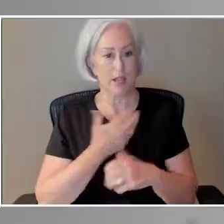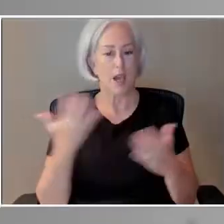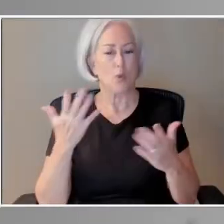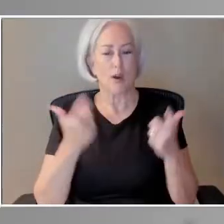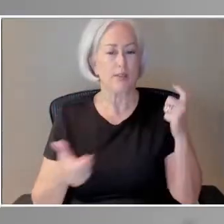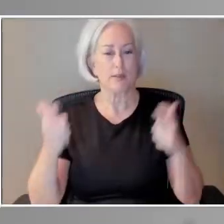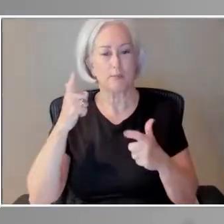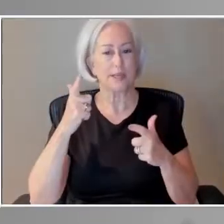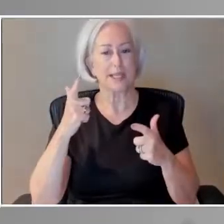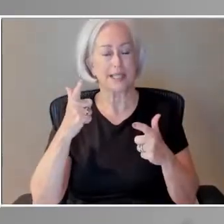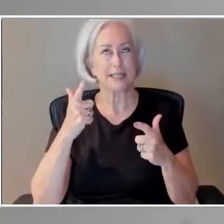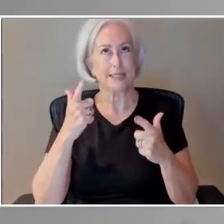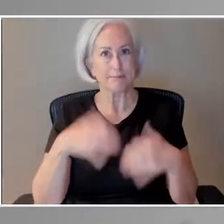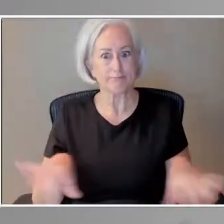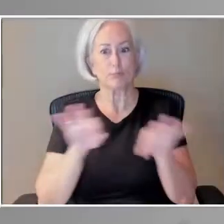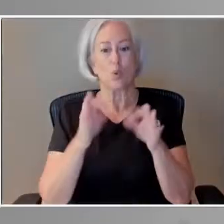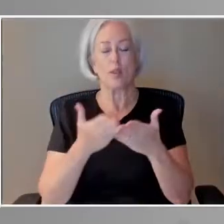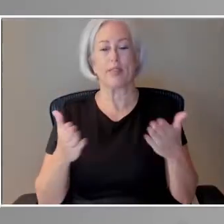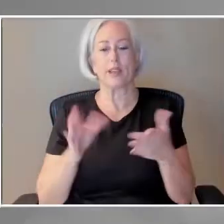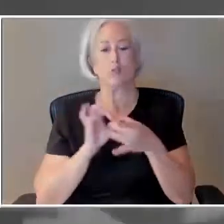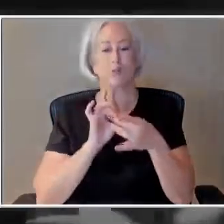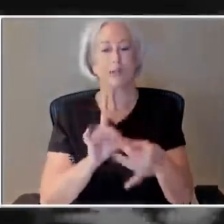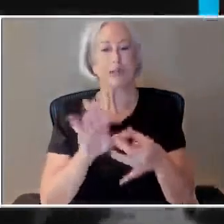recovery. Tuesday at 8 a.m.